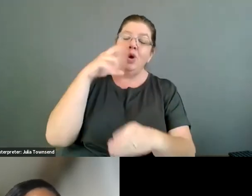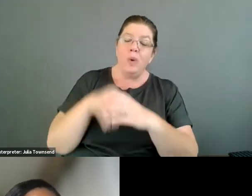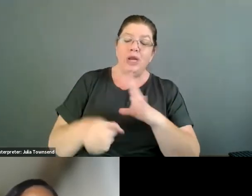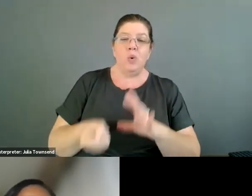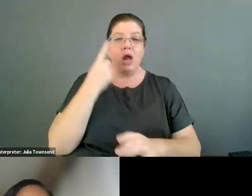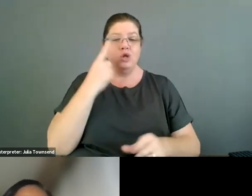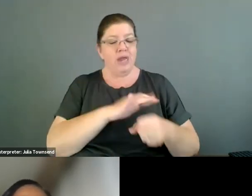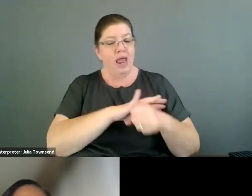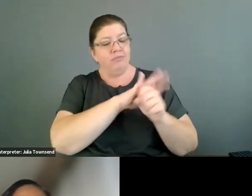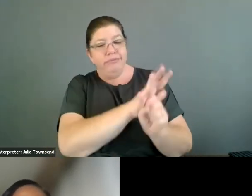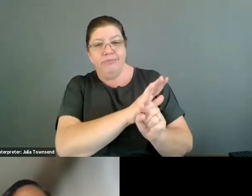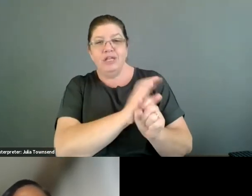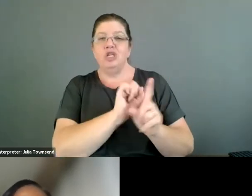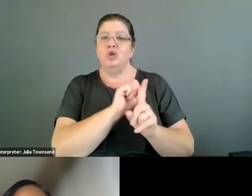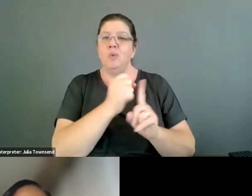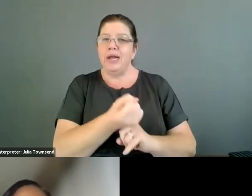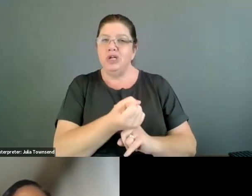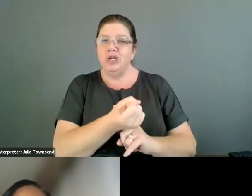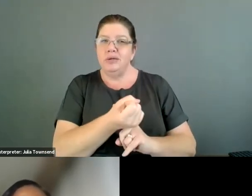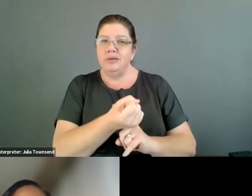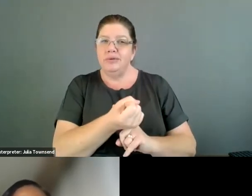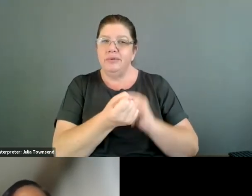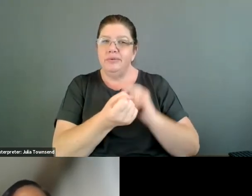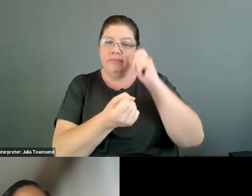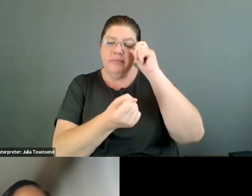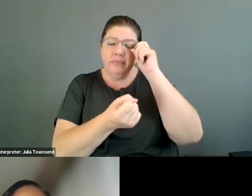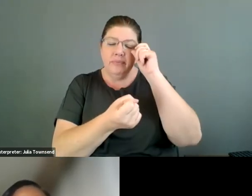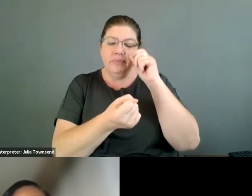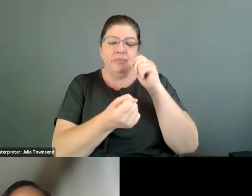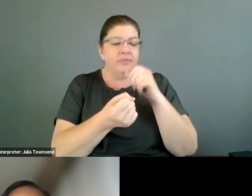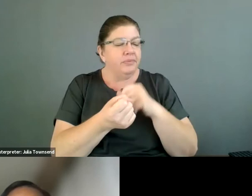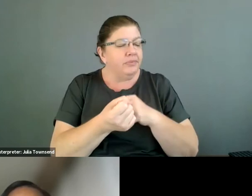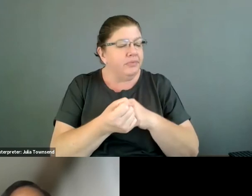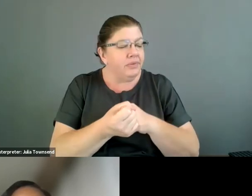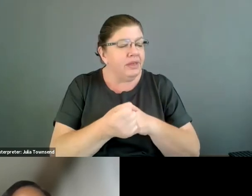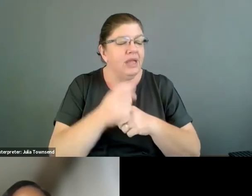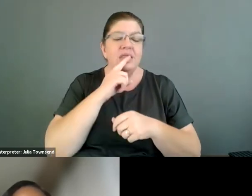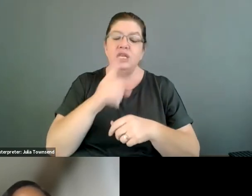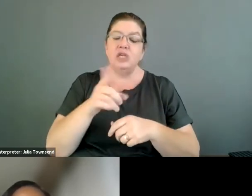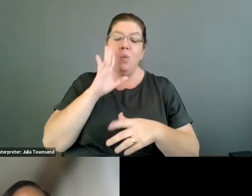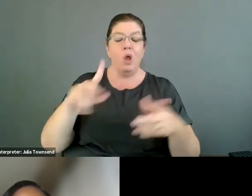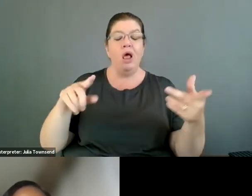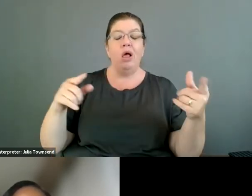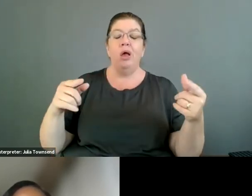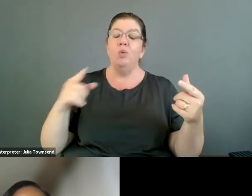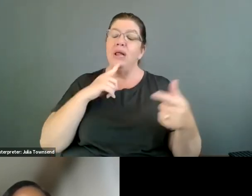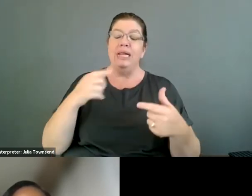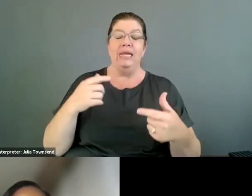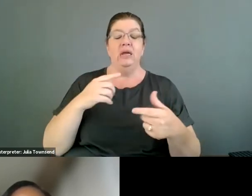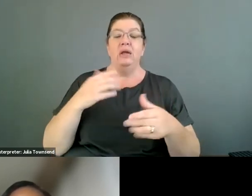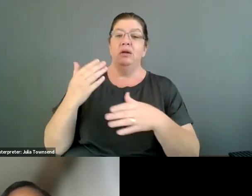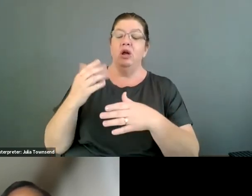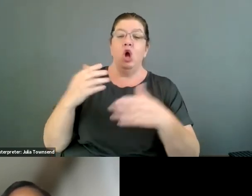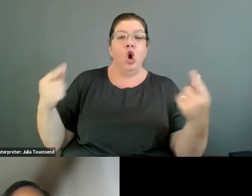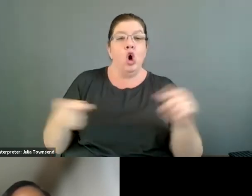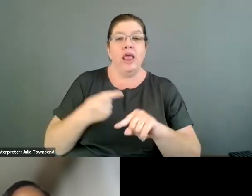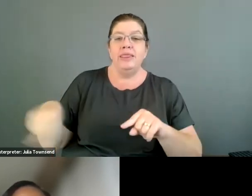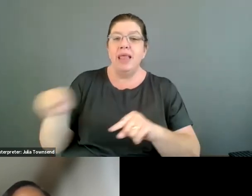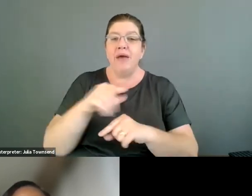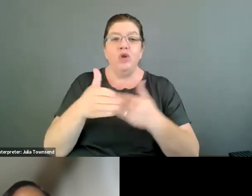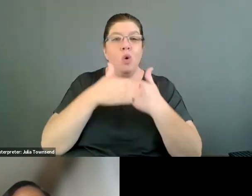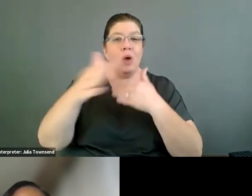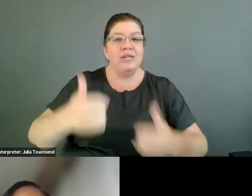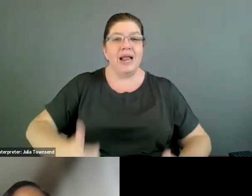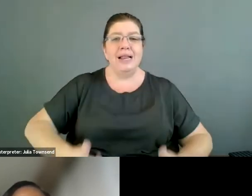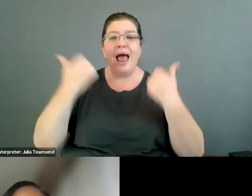coronavirus situation. The curse of ignorance will haunt and hurt them for the rest of their lives because they are at the mercy